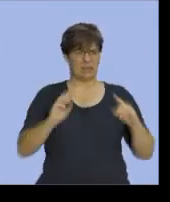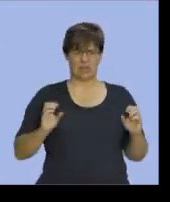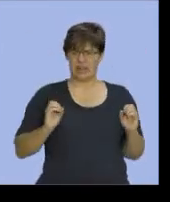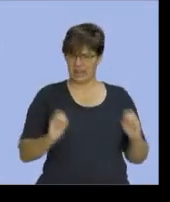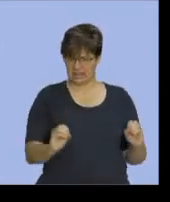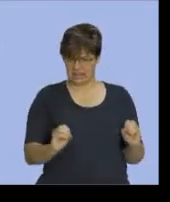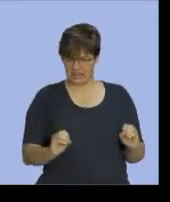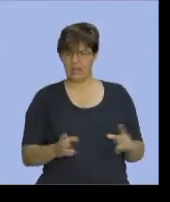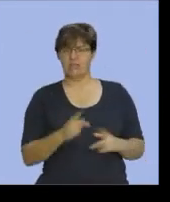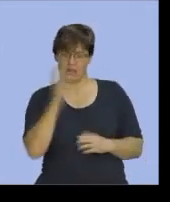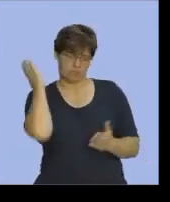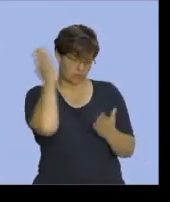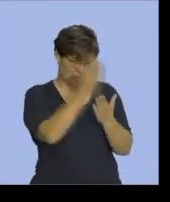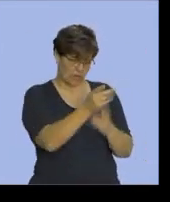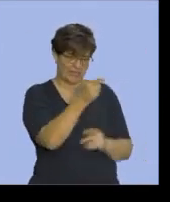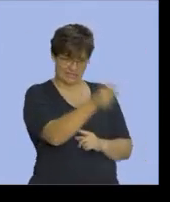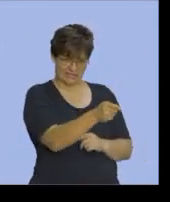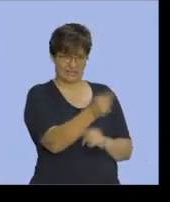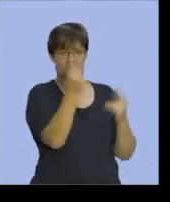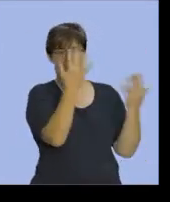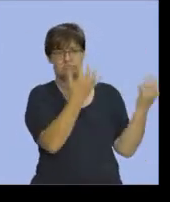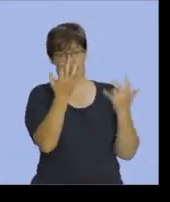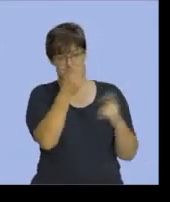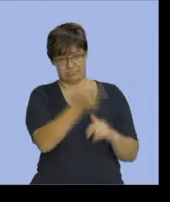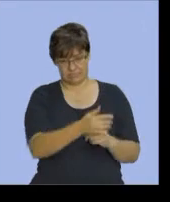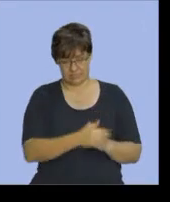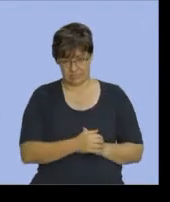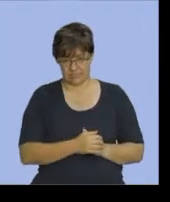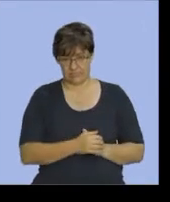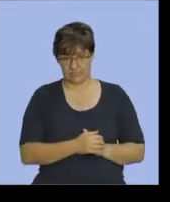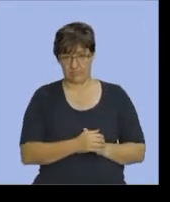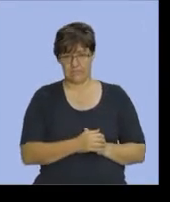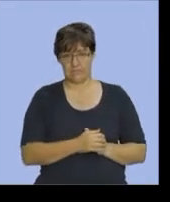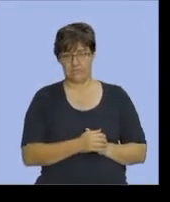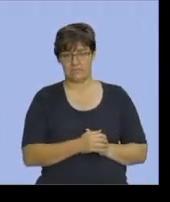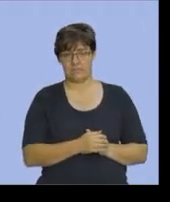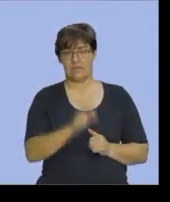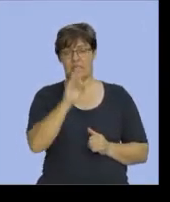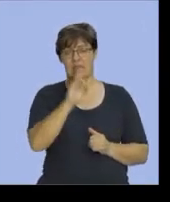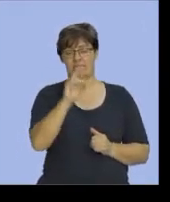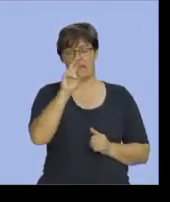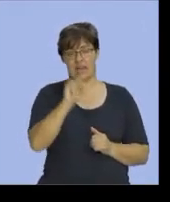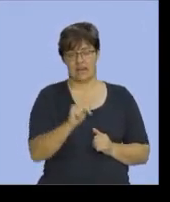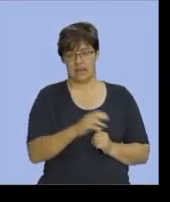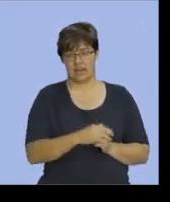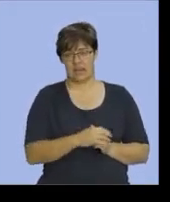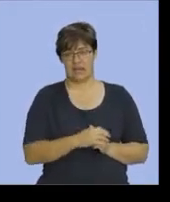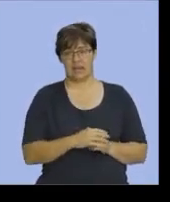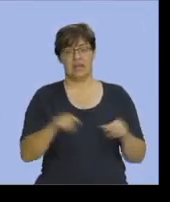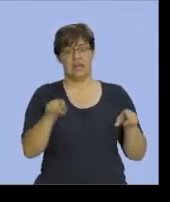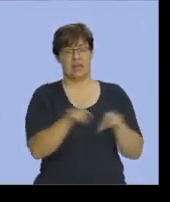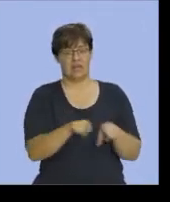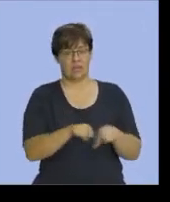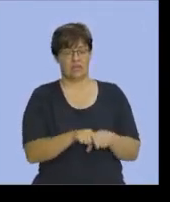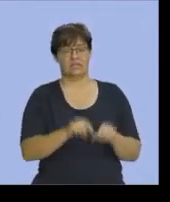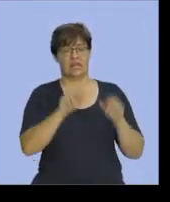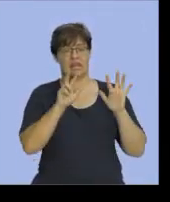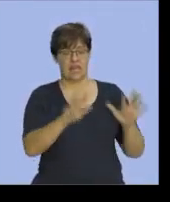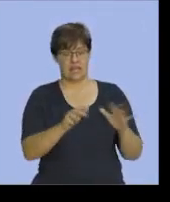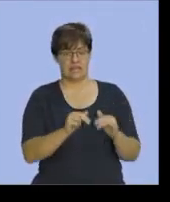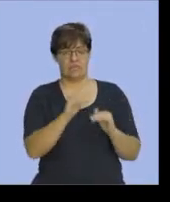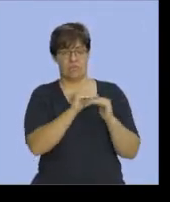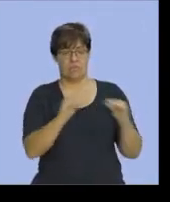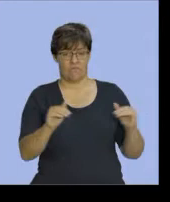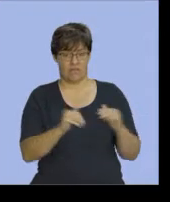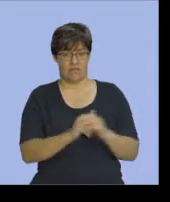special angles, you just go straight to the calculator. So this will be Fn is equals to